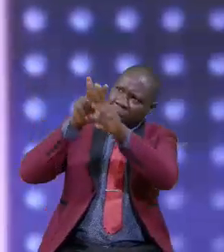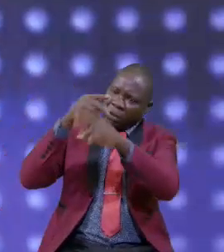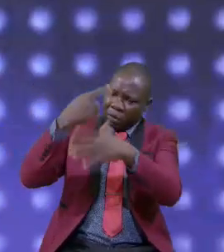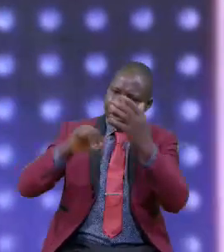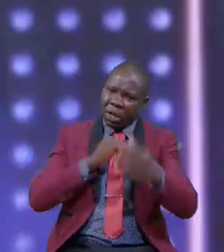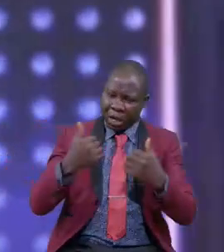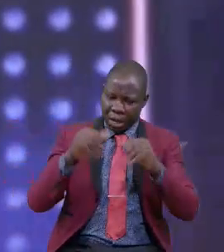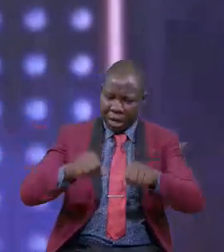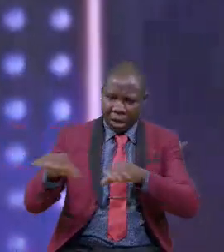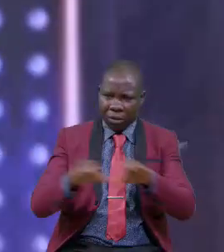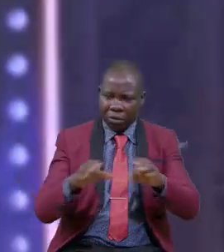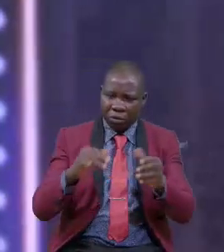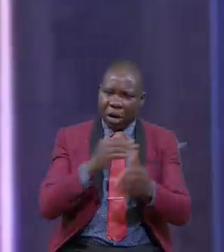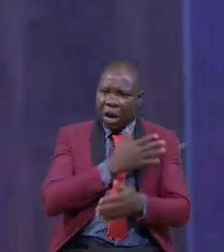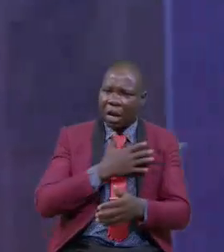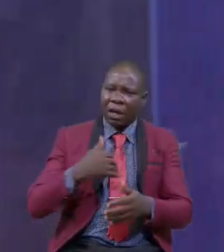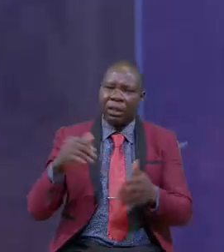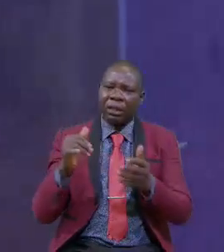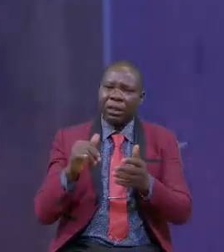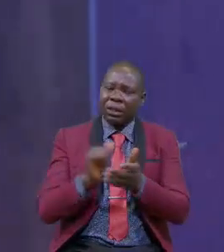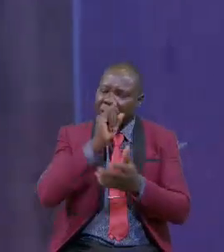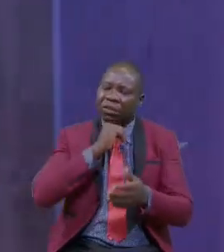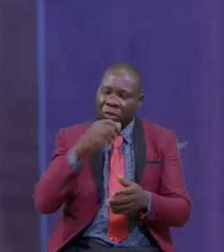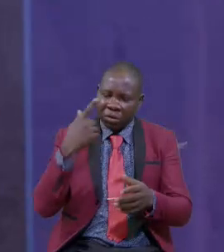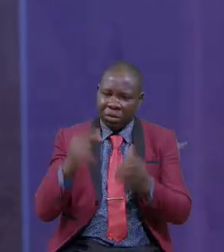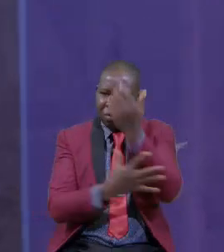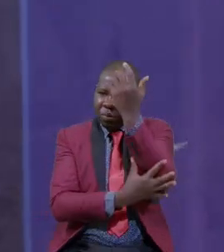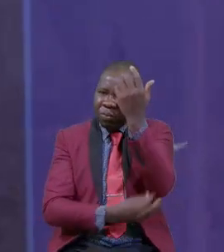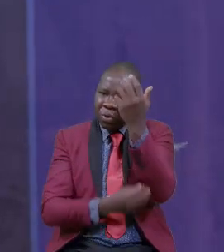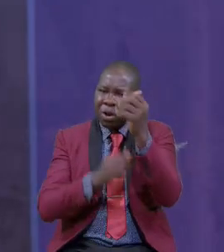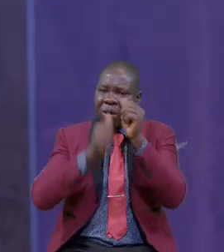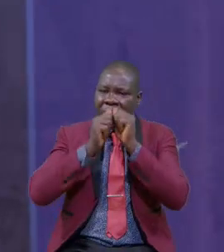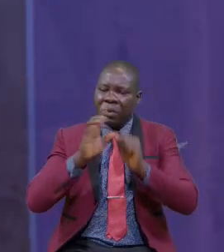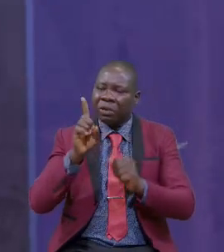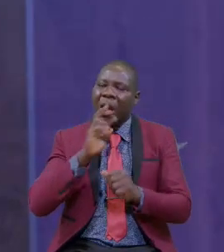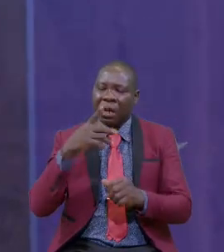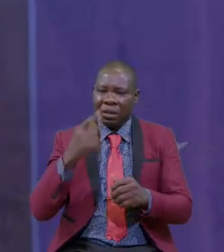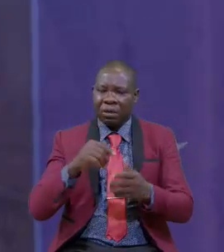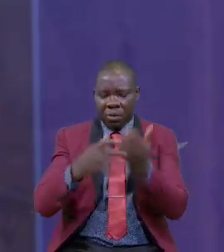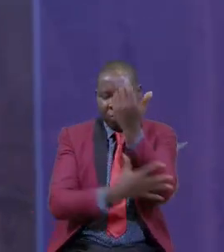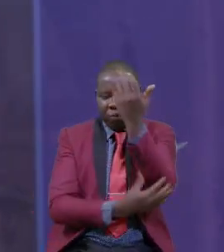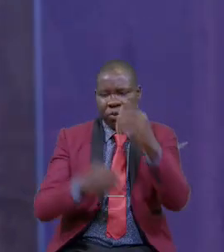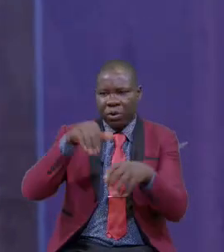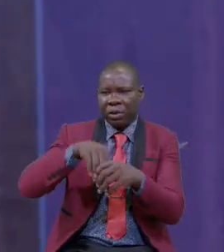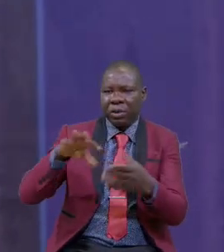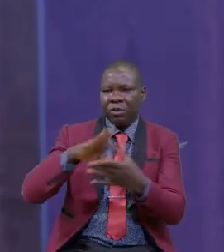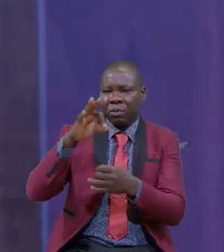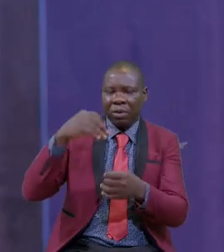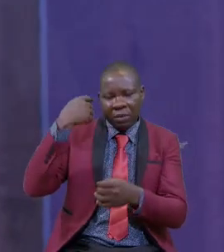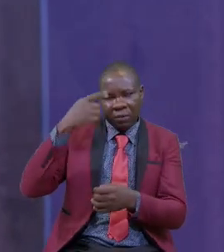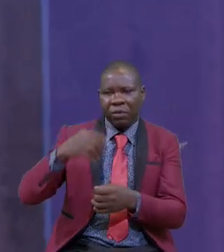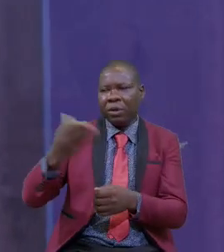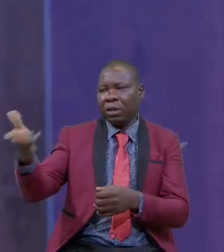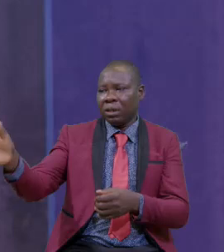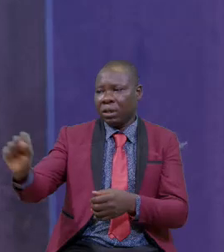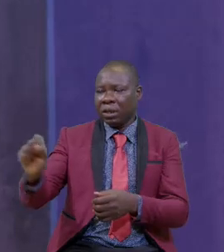being poor. But blessed are the poor in spirit, for theirs the kingdom